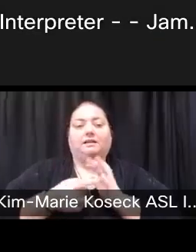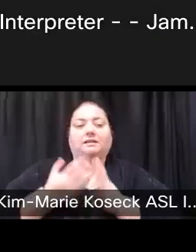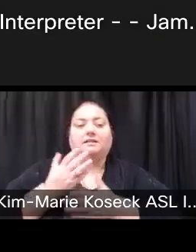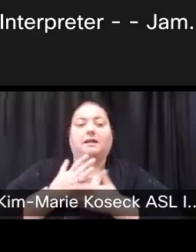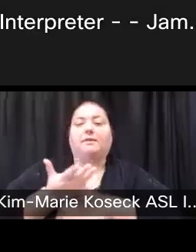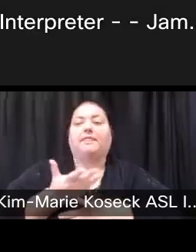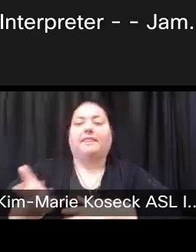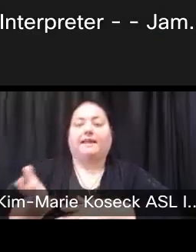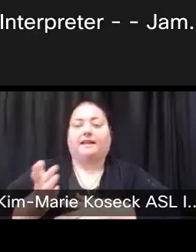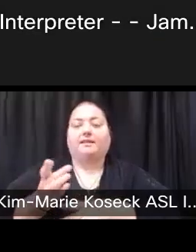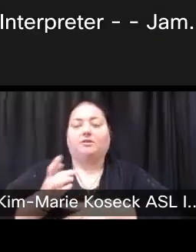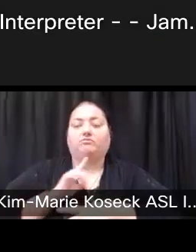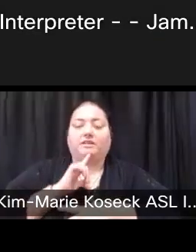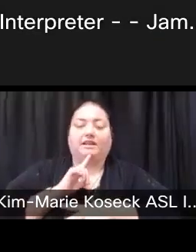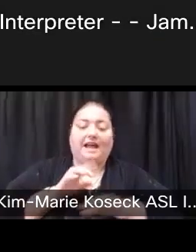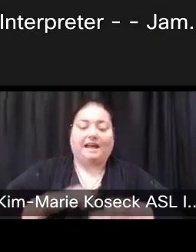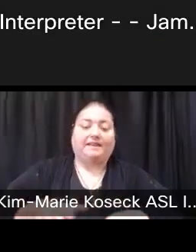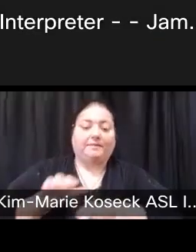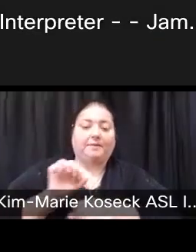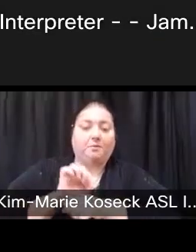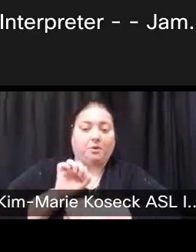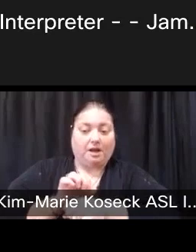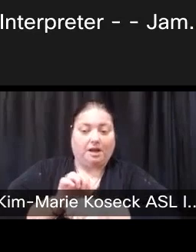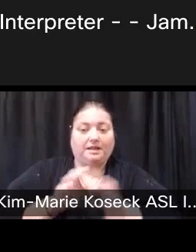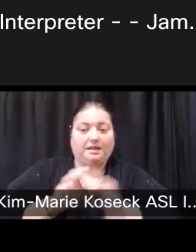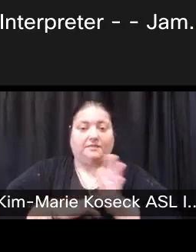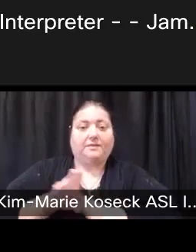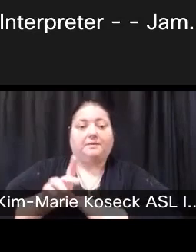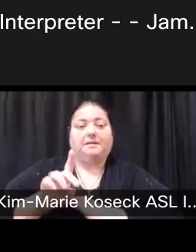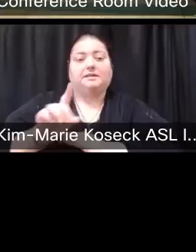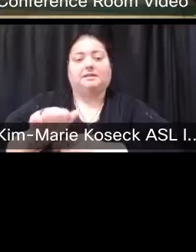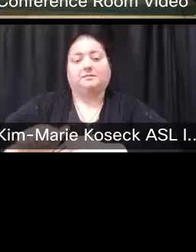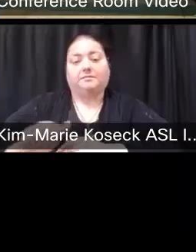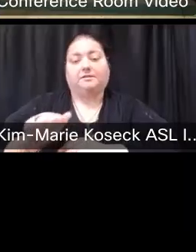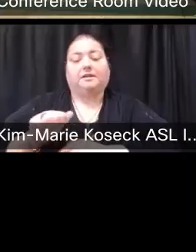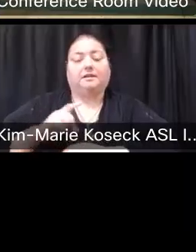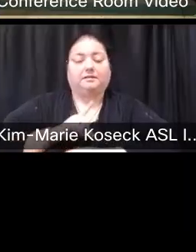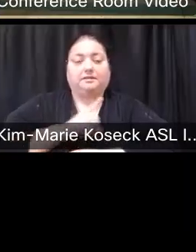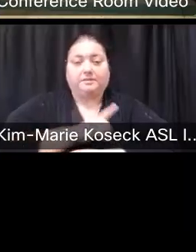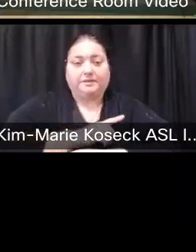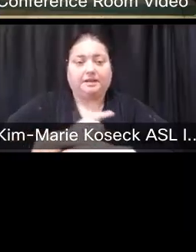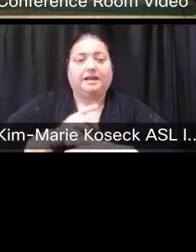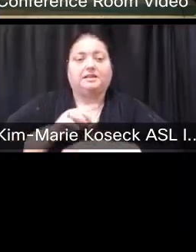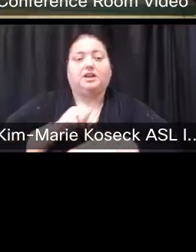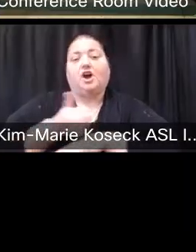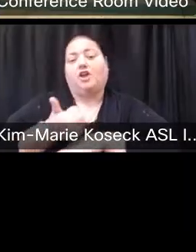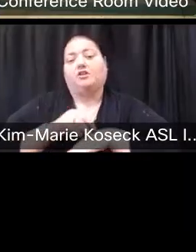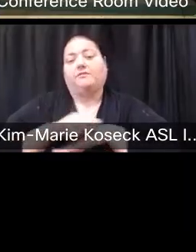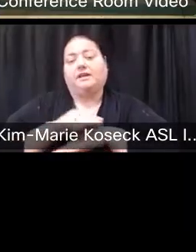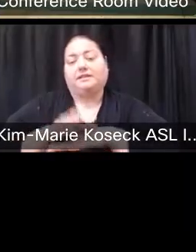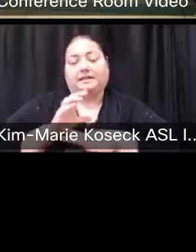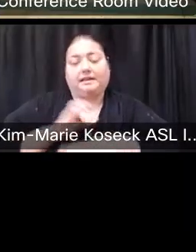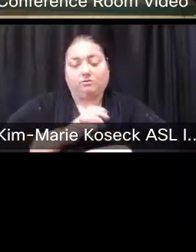are being really actively worked on at the Developmental Disabilities Advisory Council, which is another advisory council. And so something